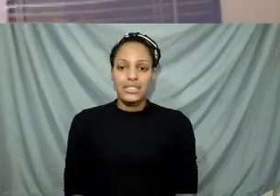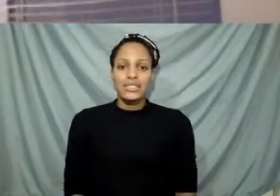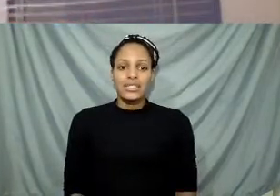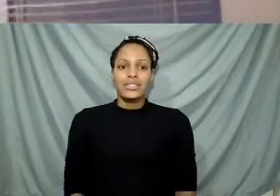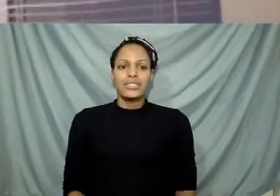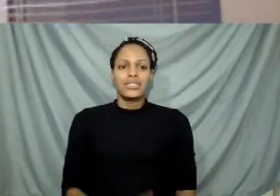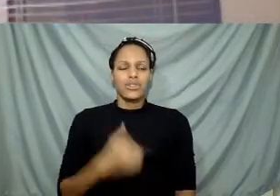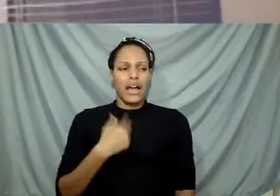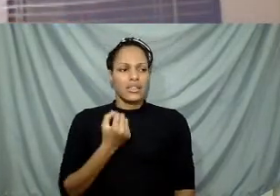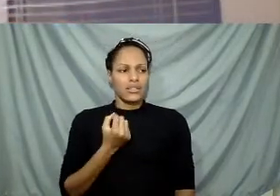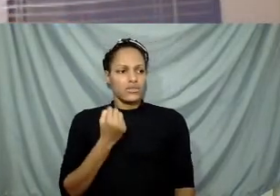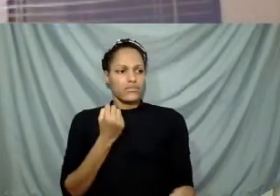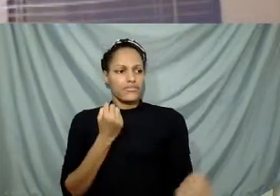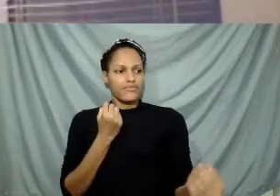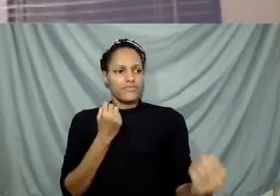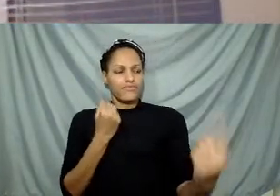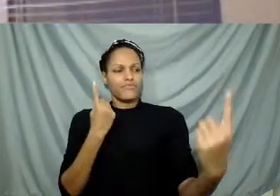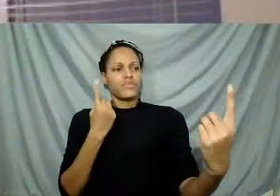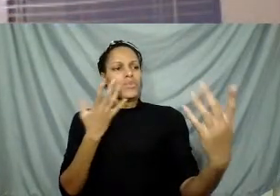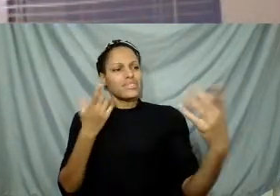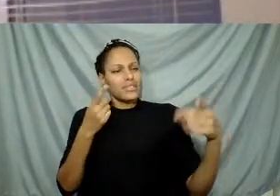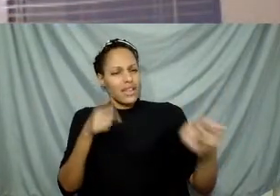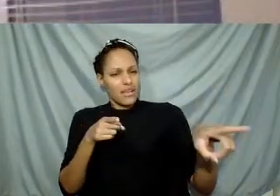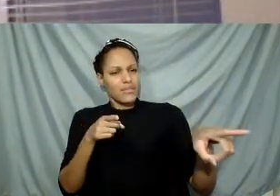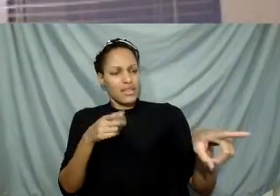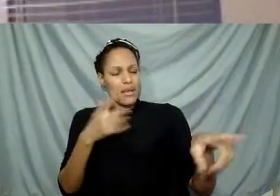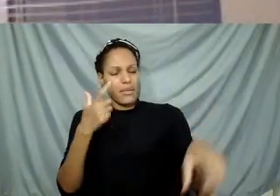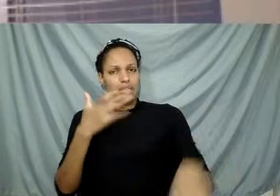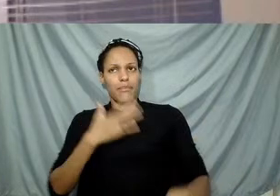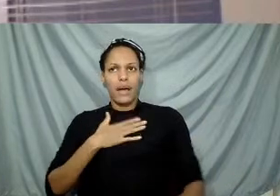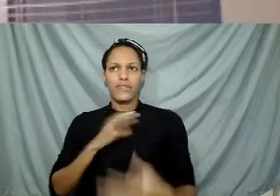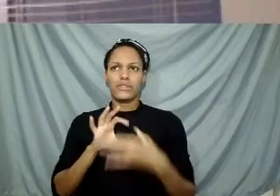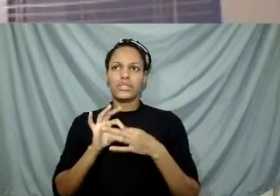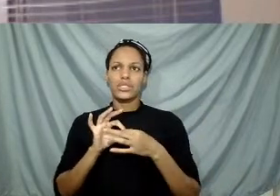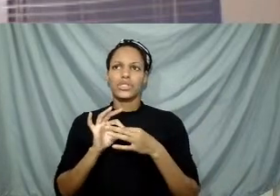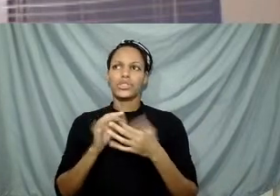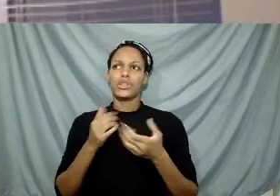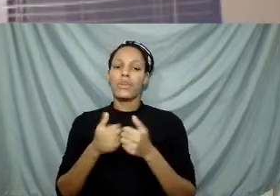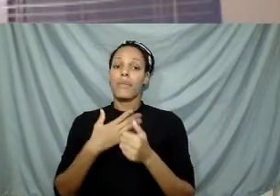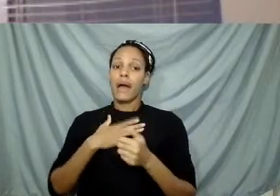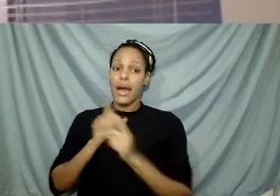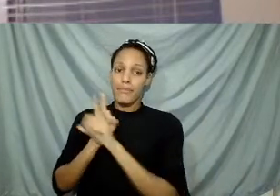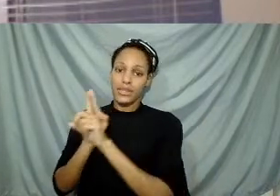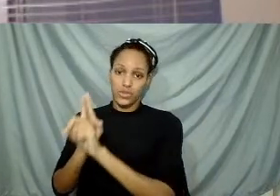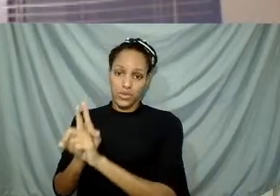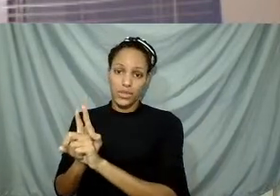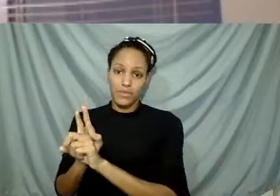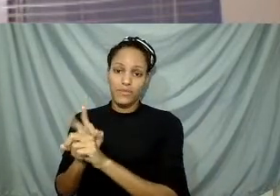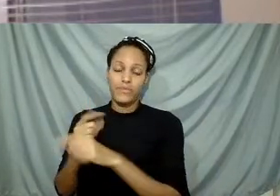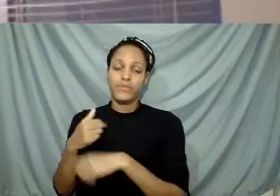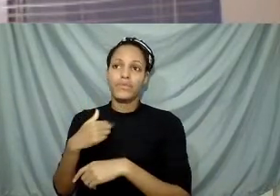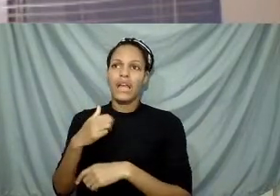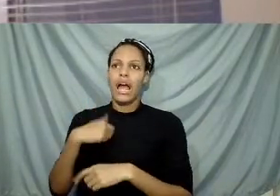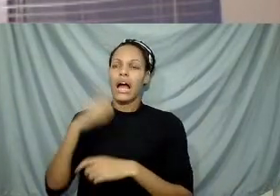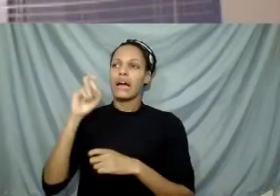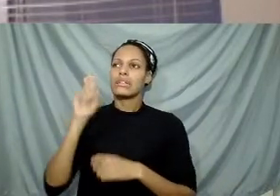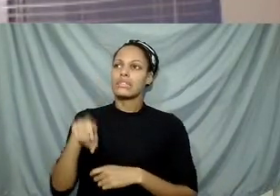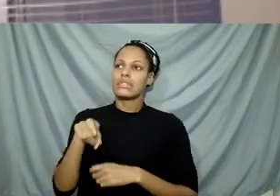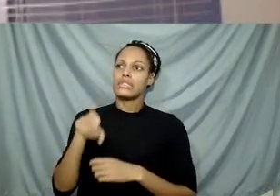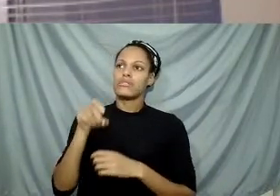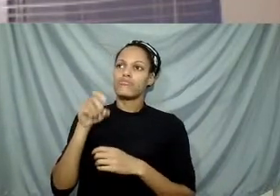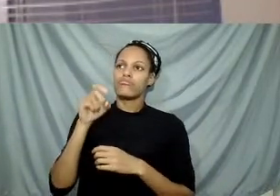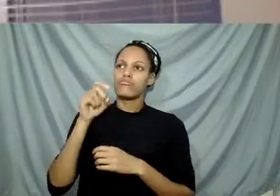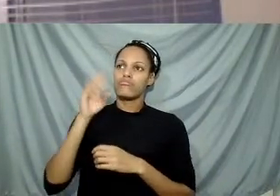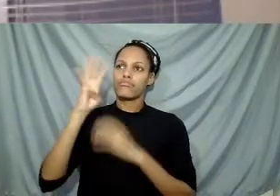understood that, I realized, because of my relationship with my mentor, that I needed to create an